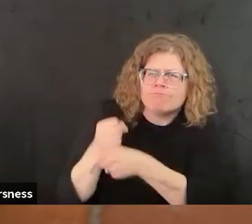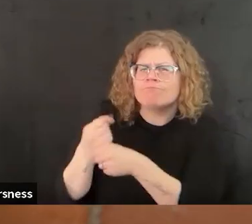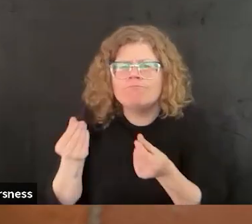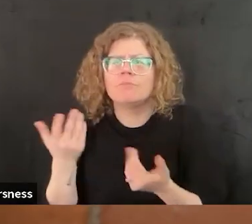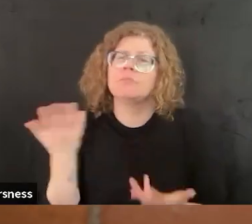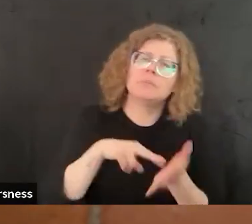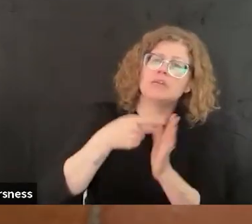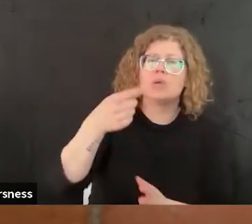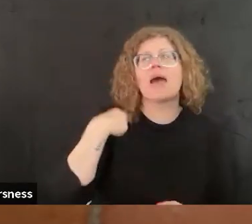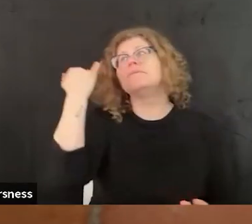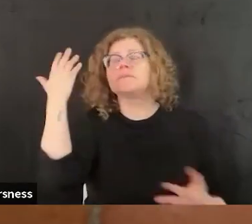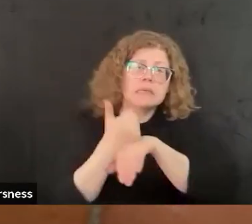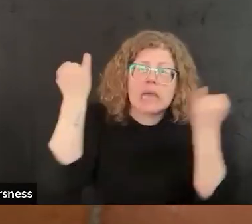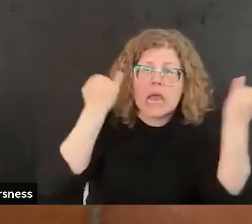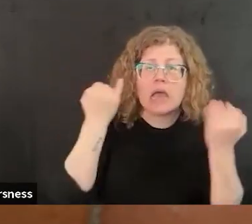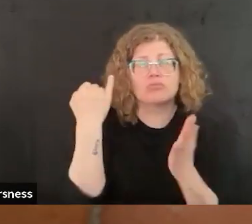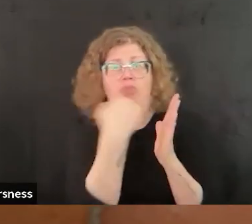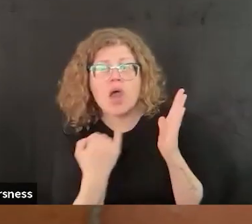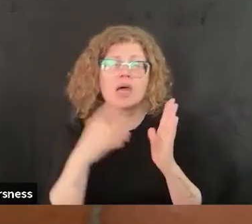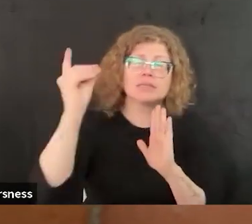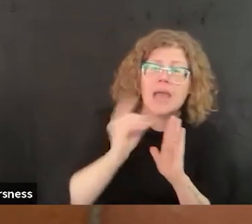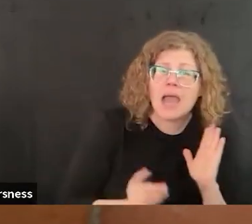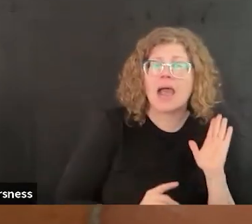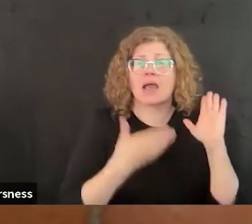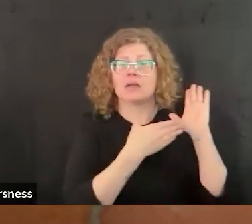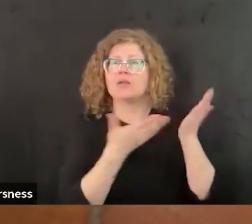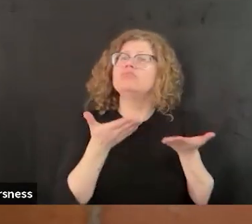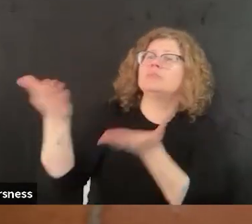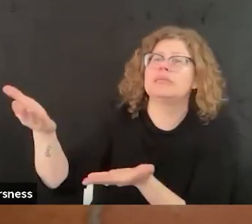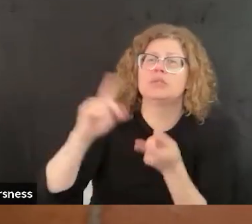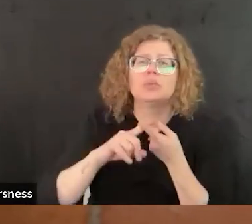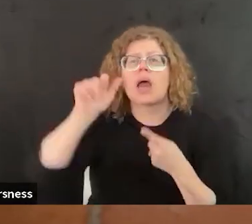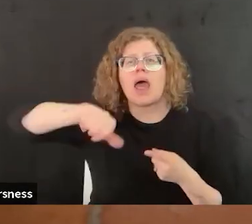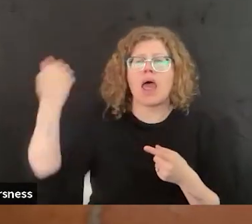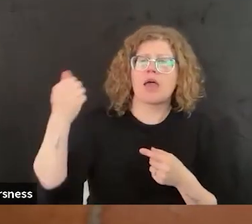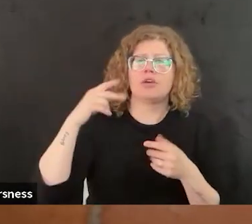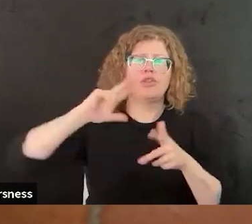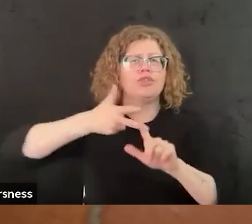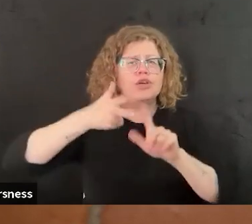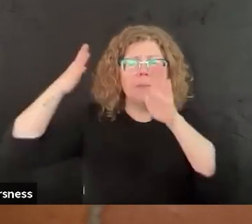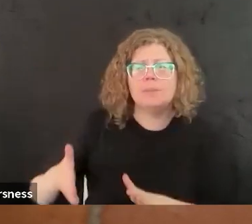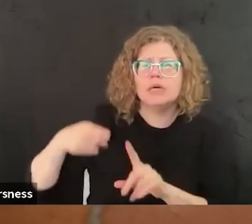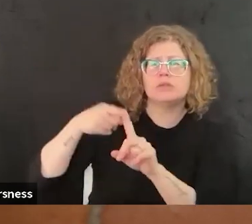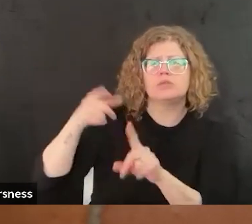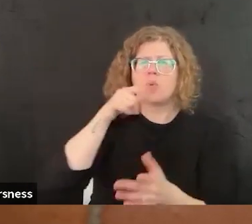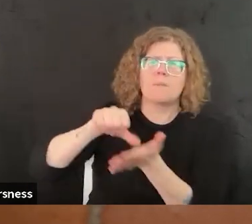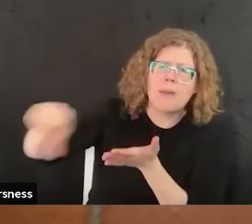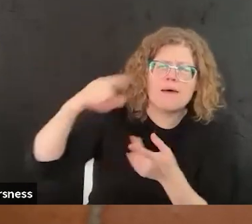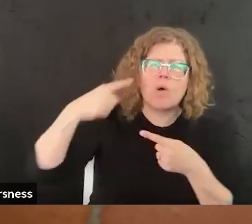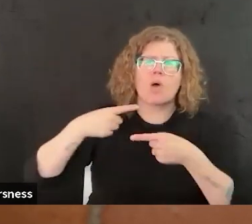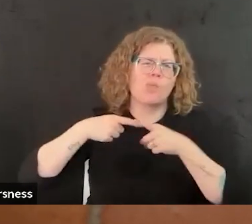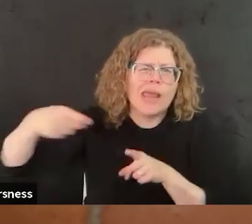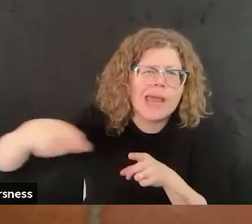their idea, their concept, they draw it out, they have it ready to go and they deliver it to a fabricator who is then paid to